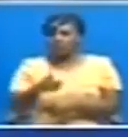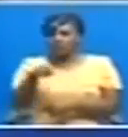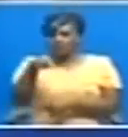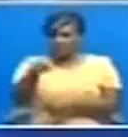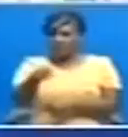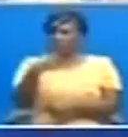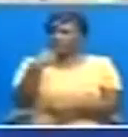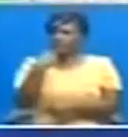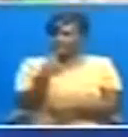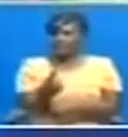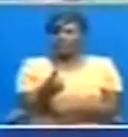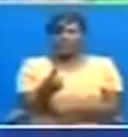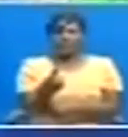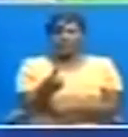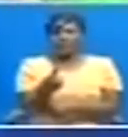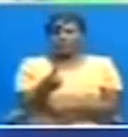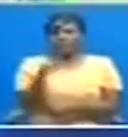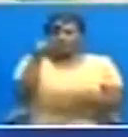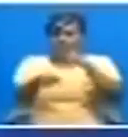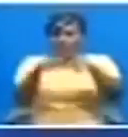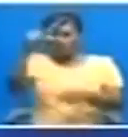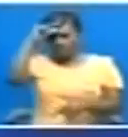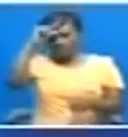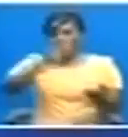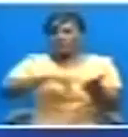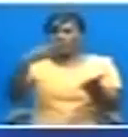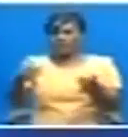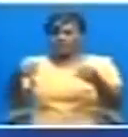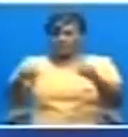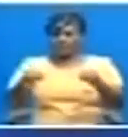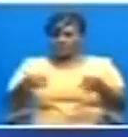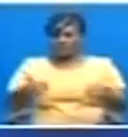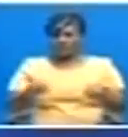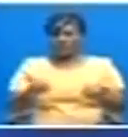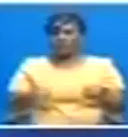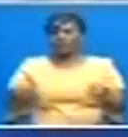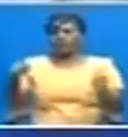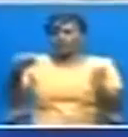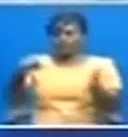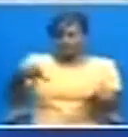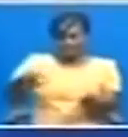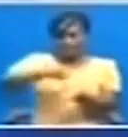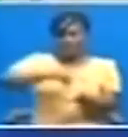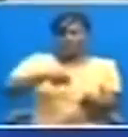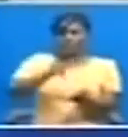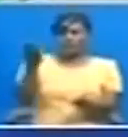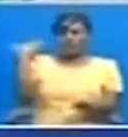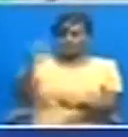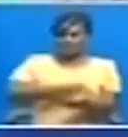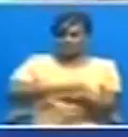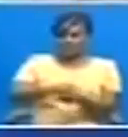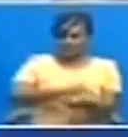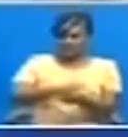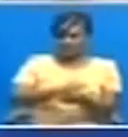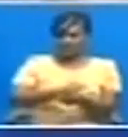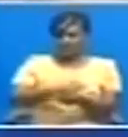have persistently pinned on the government of a failure to implement the contested salary award. Last Friday,